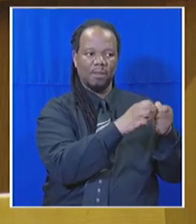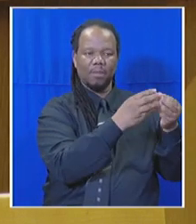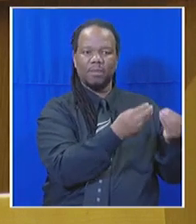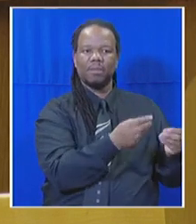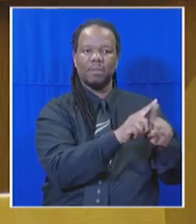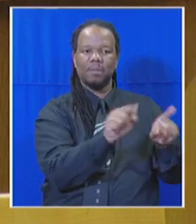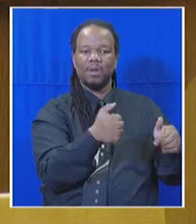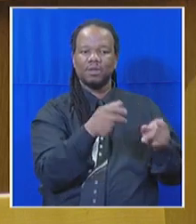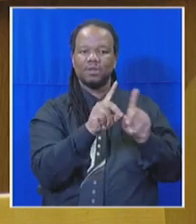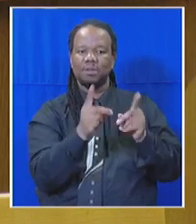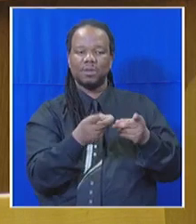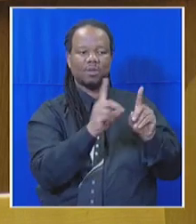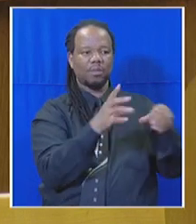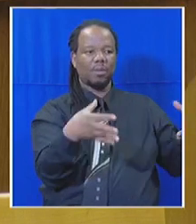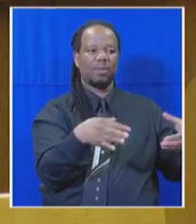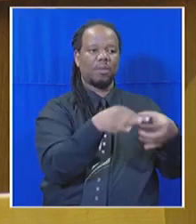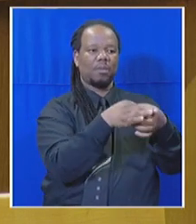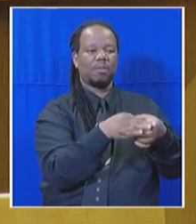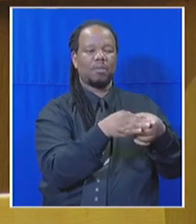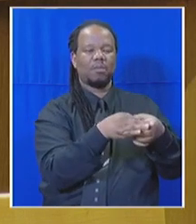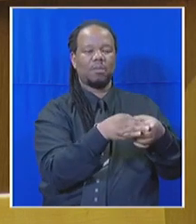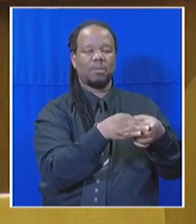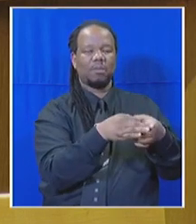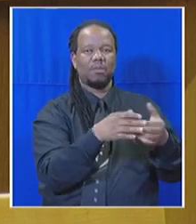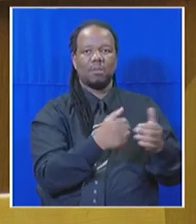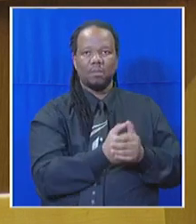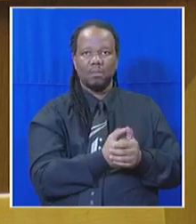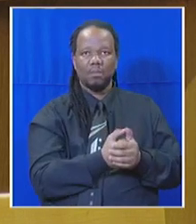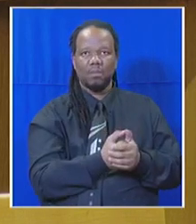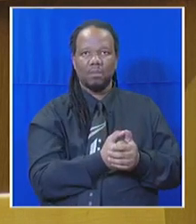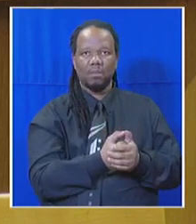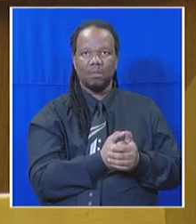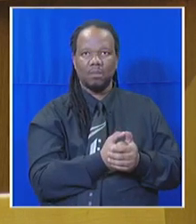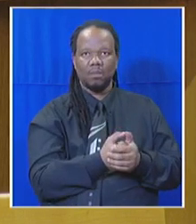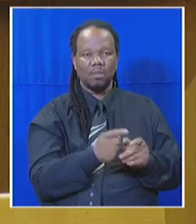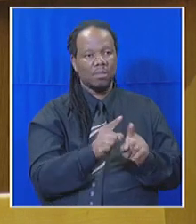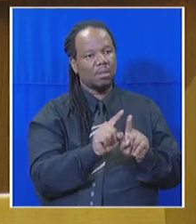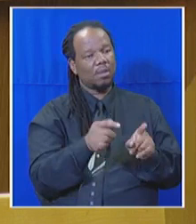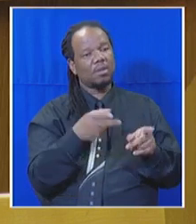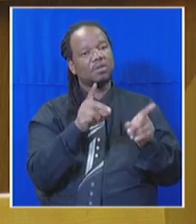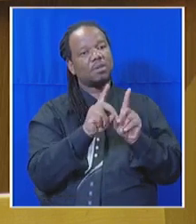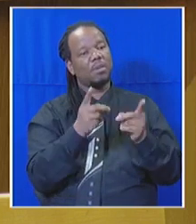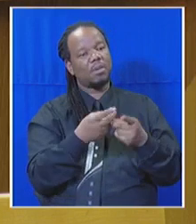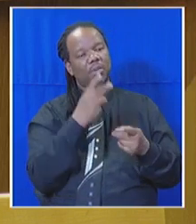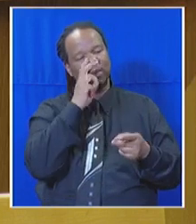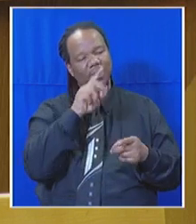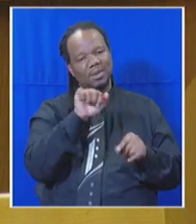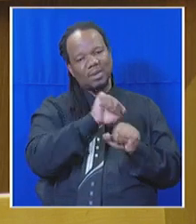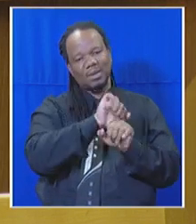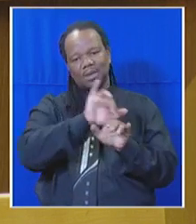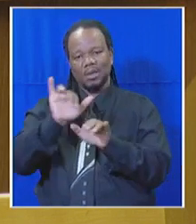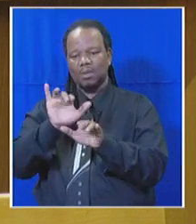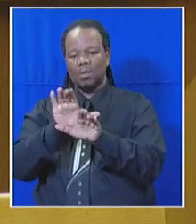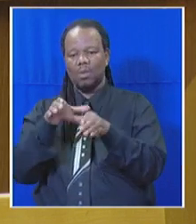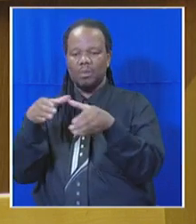with the Department of Justice and Constitutional Development. The department needs and deserves a separate committee in order for the oversight function to be